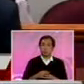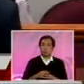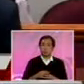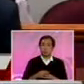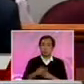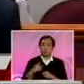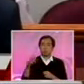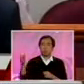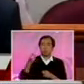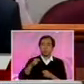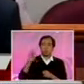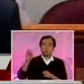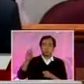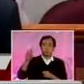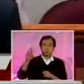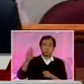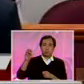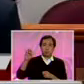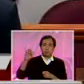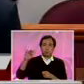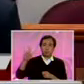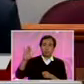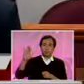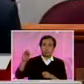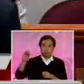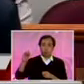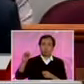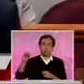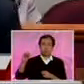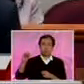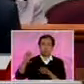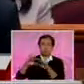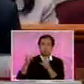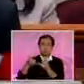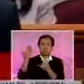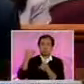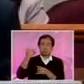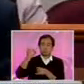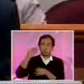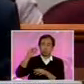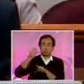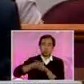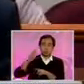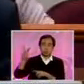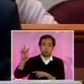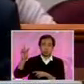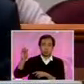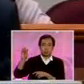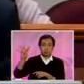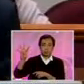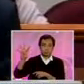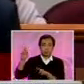Port Bonifacio Development Corporation way back in October of 2004 up